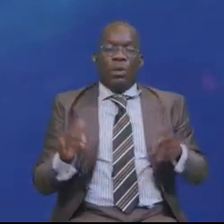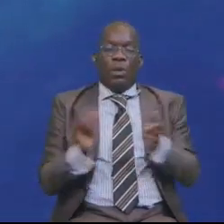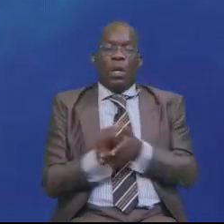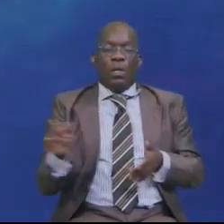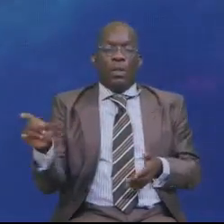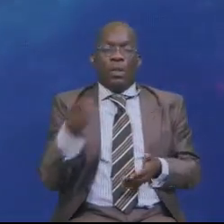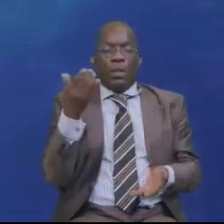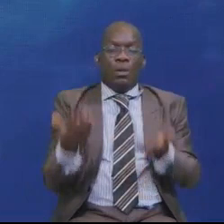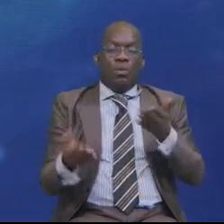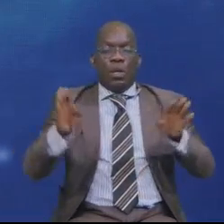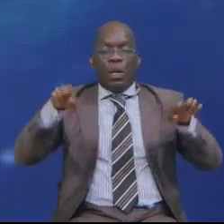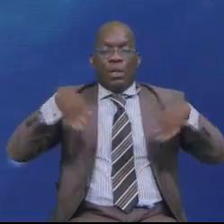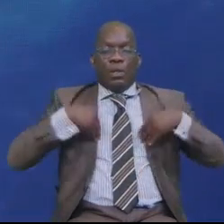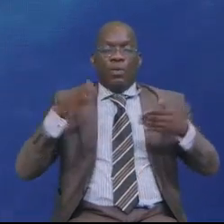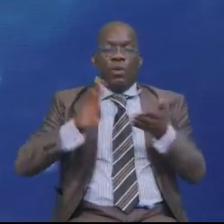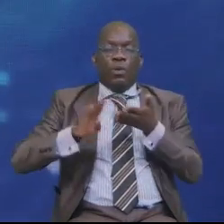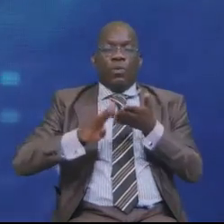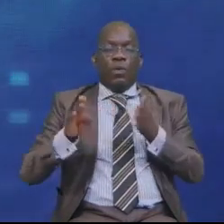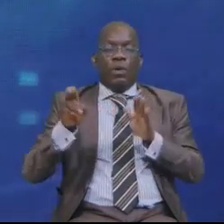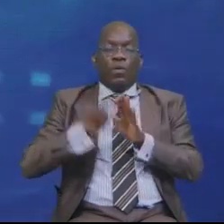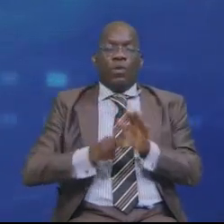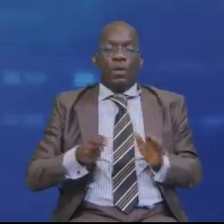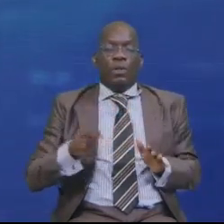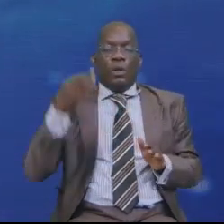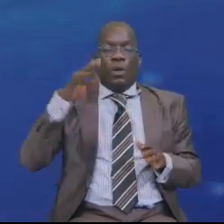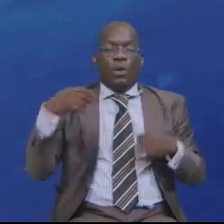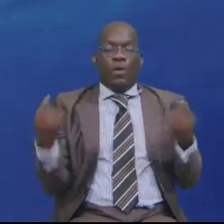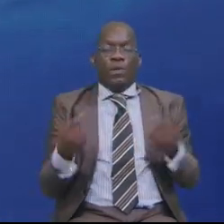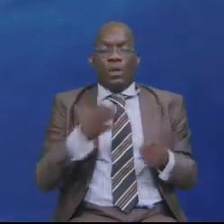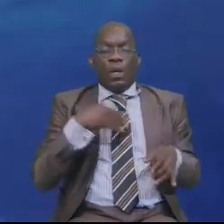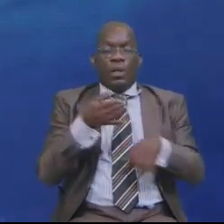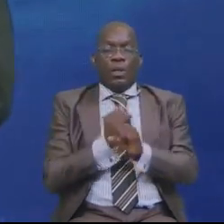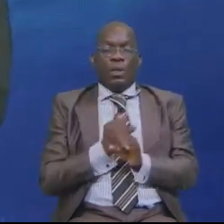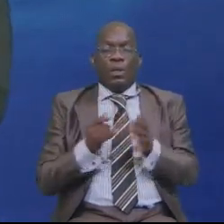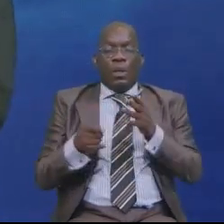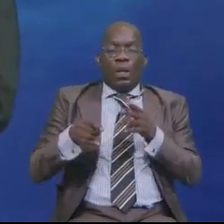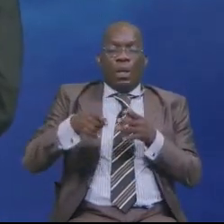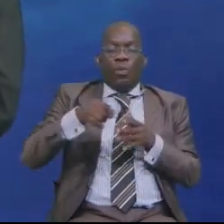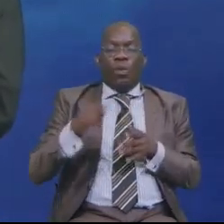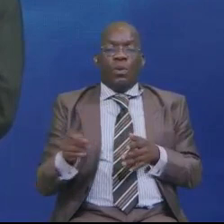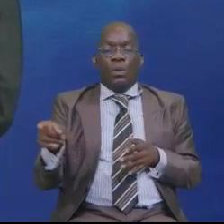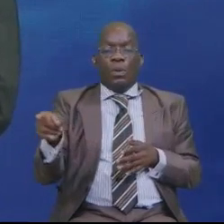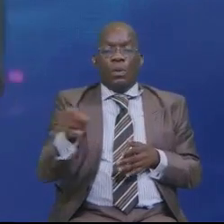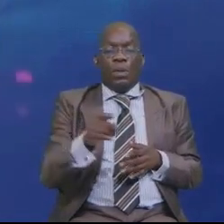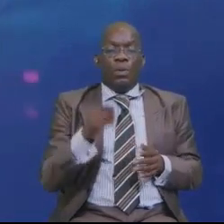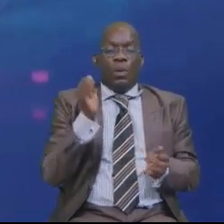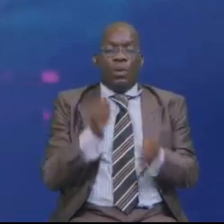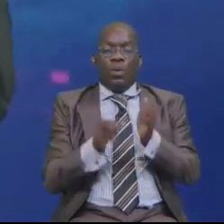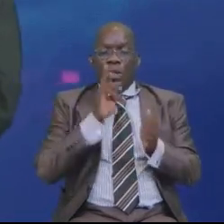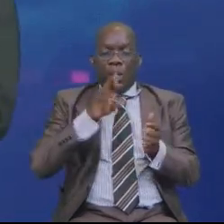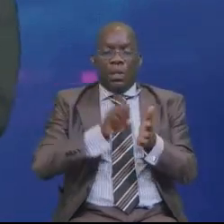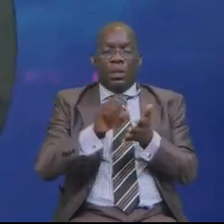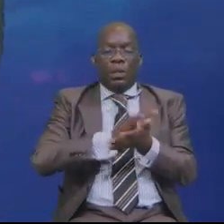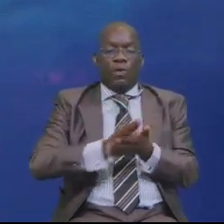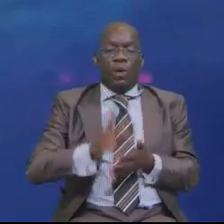may receive forgiveness of sins and inheritance among them which are sanctified by